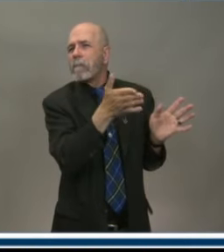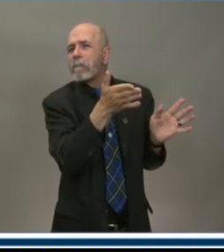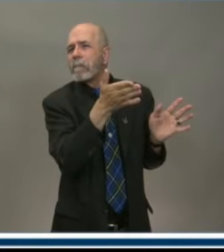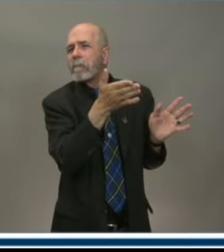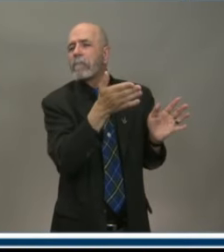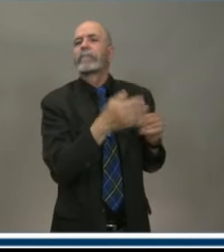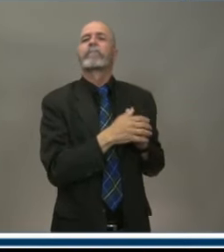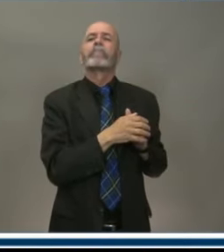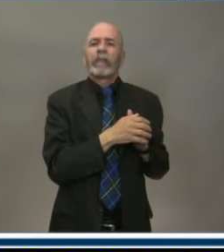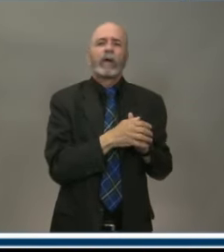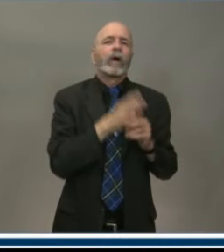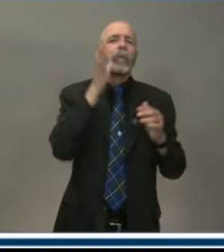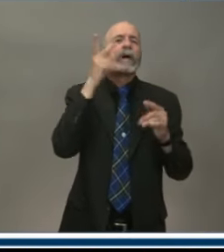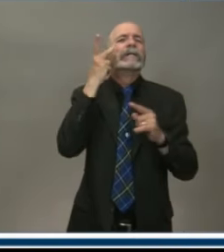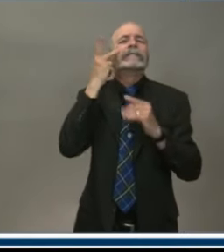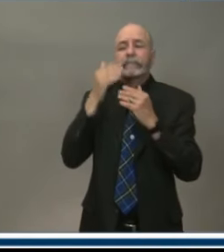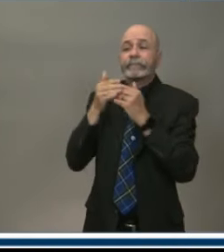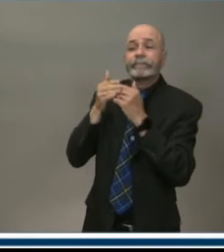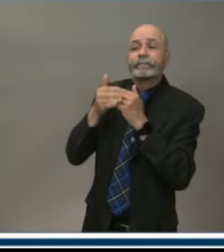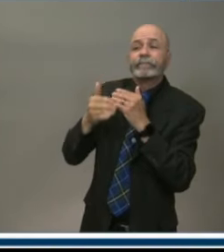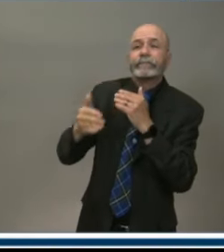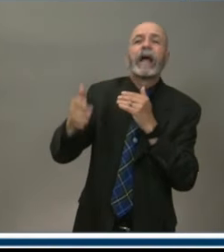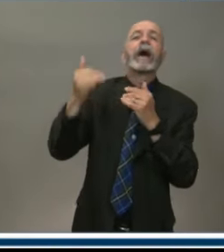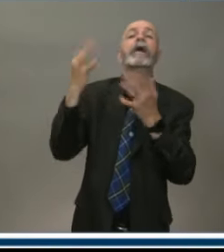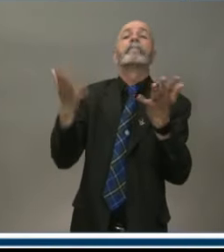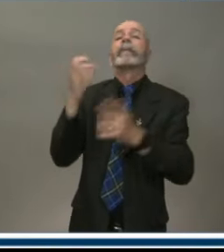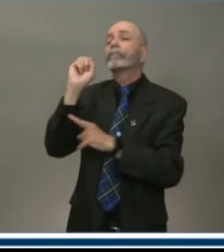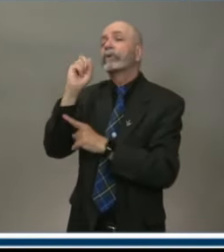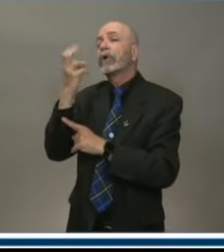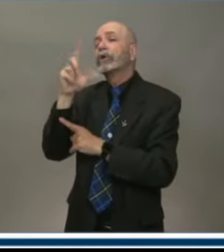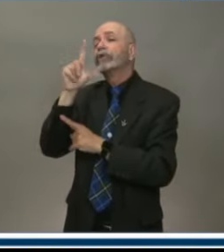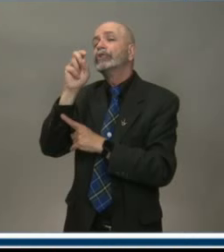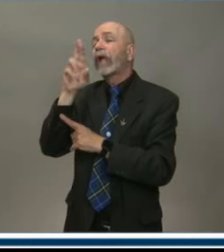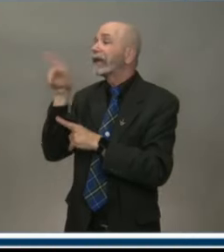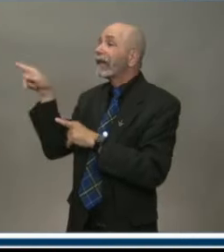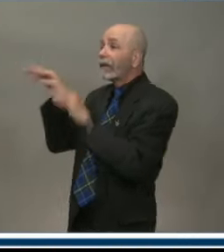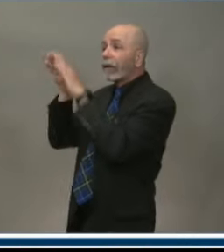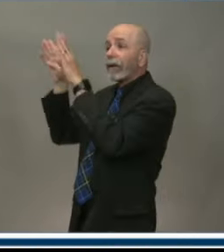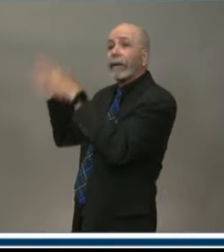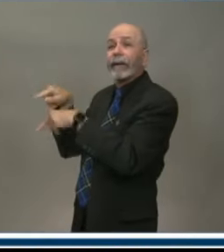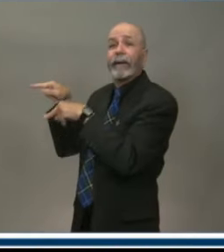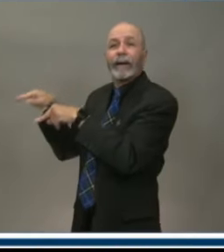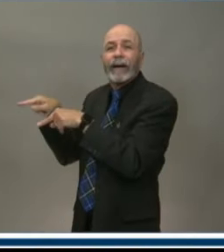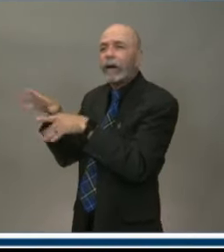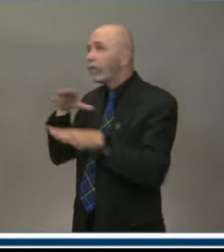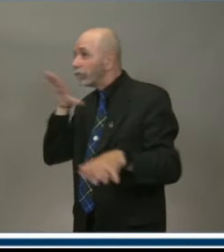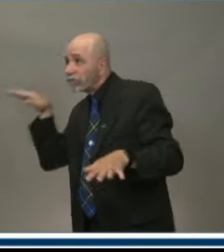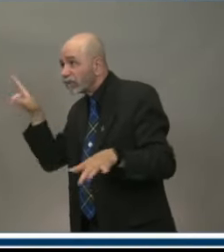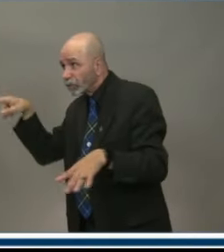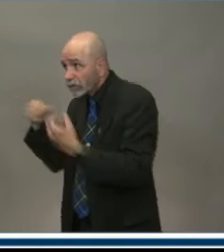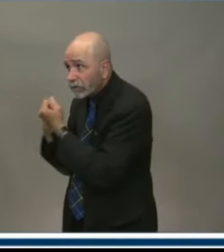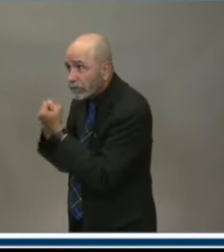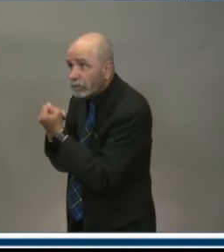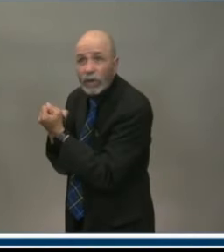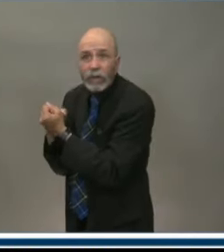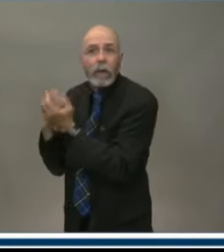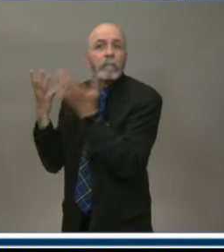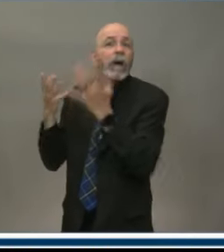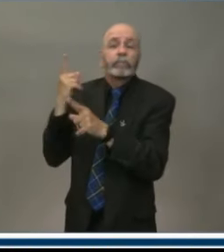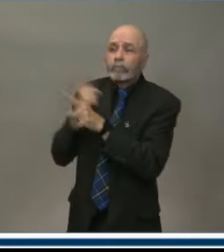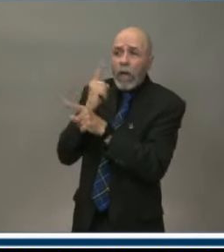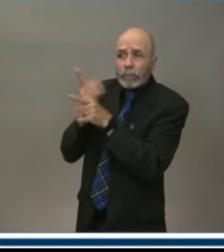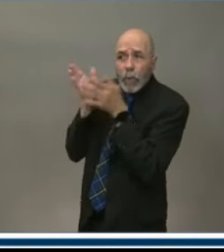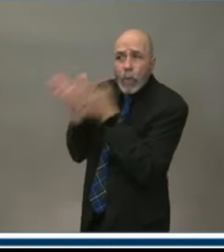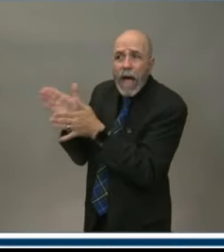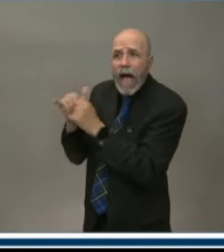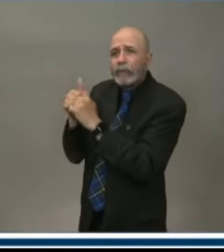looking at what happens in our shelters. How do we support, and making sure that we have the appropriate supports for our